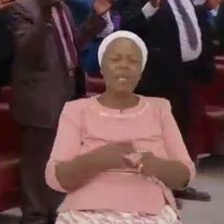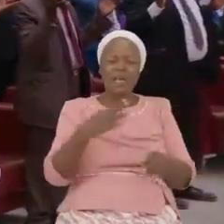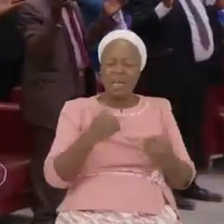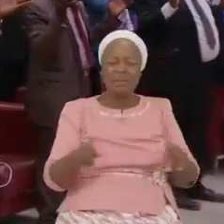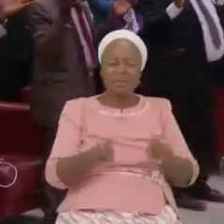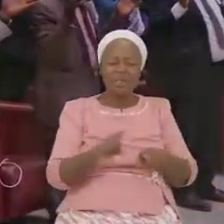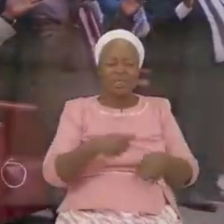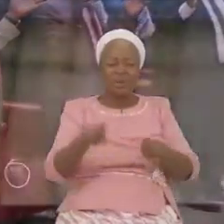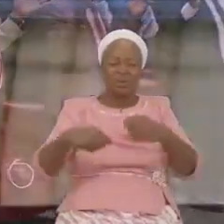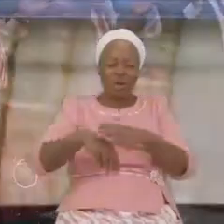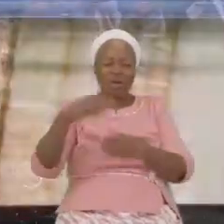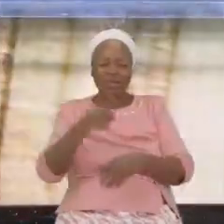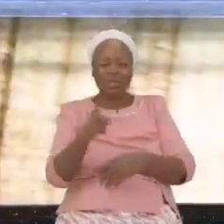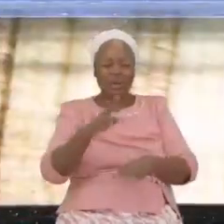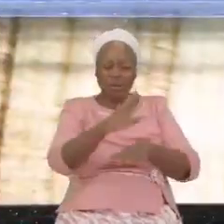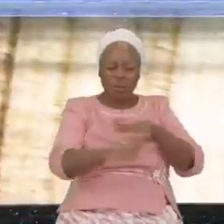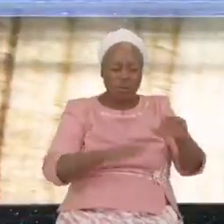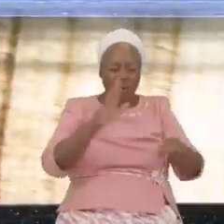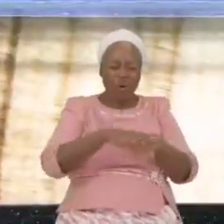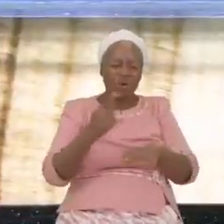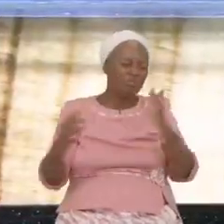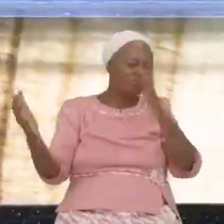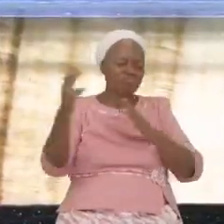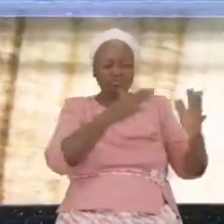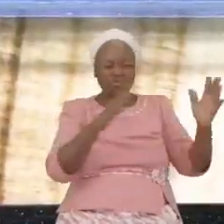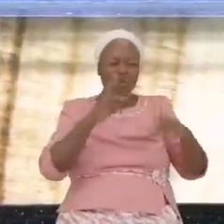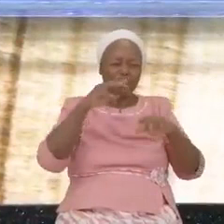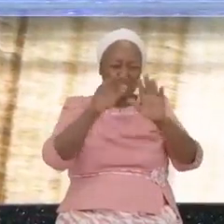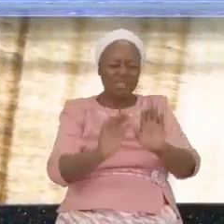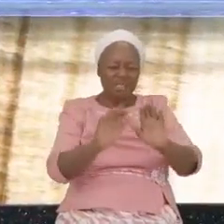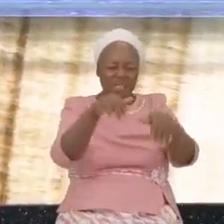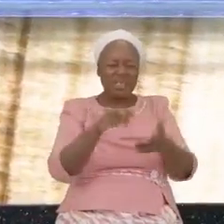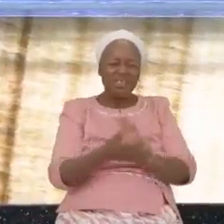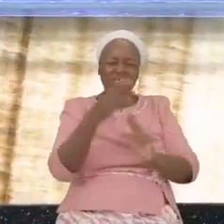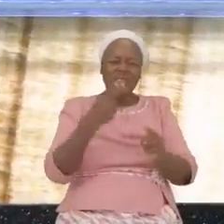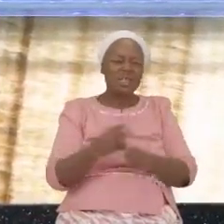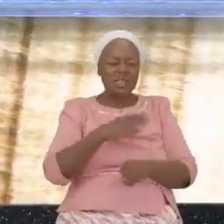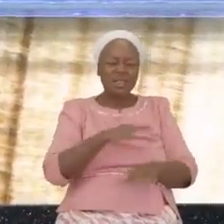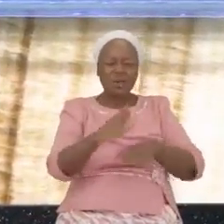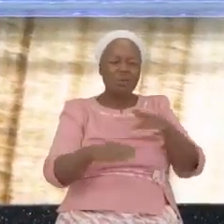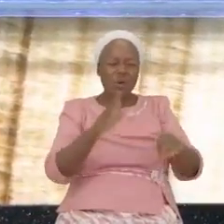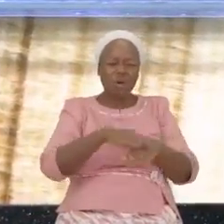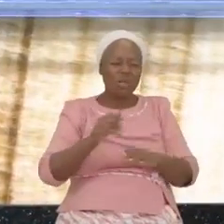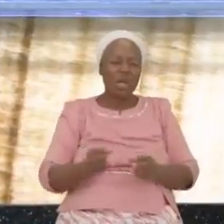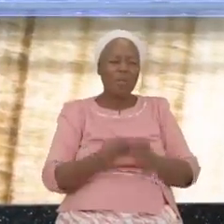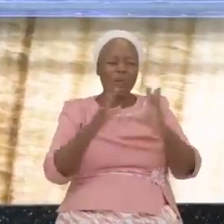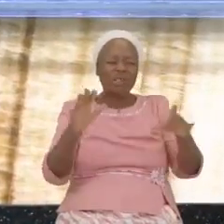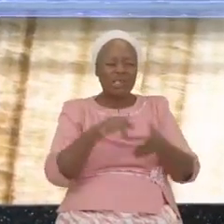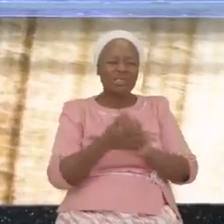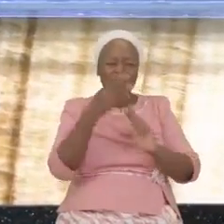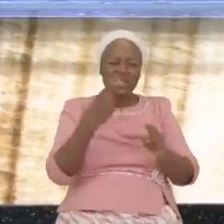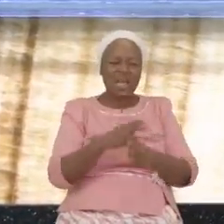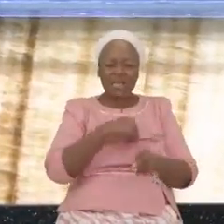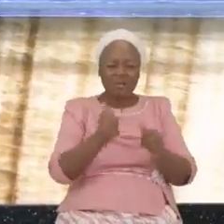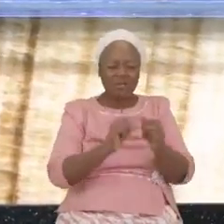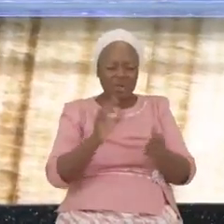out, they'll walk on the stormy sea. They walk on their problems. And everywhere